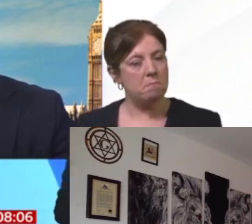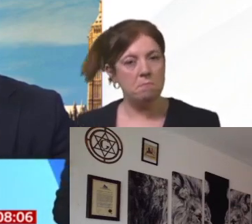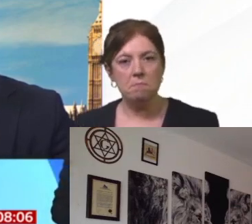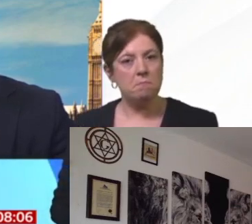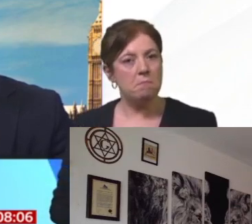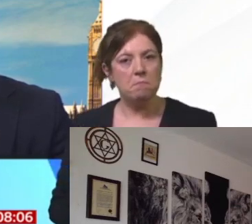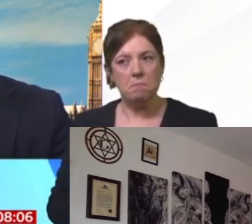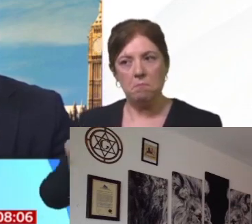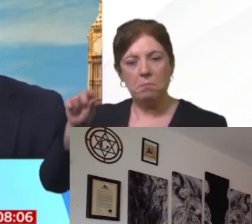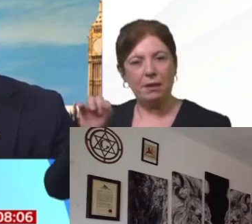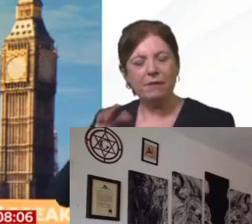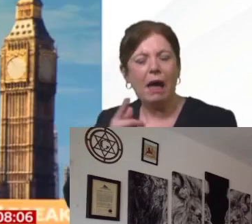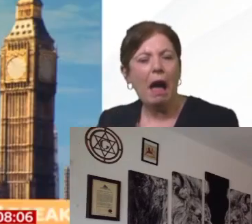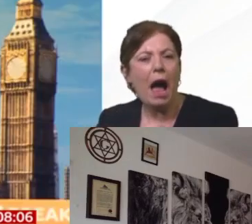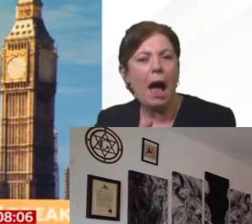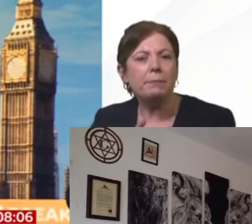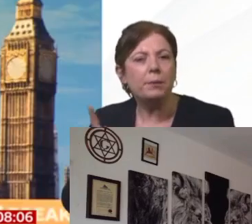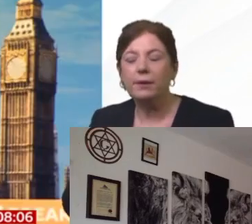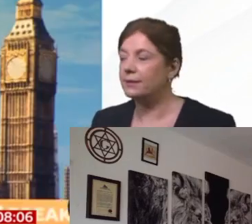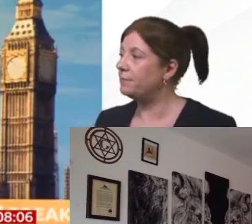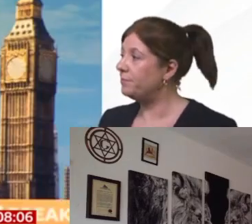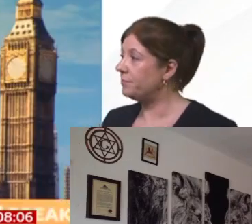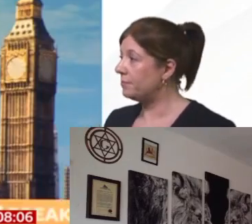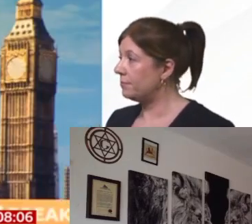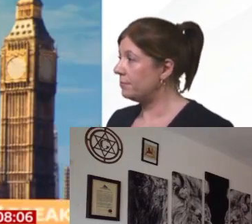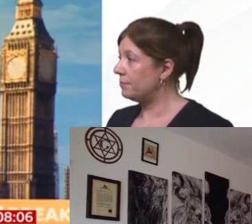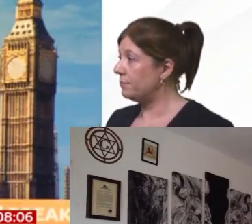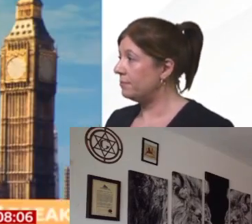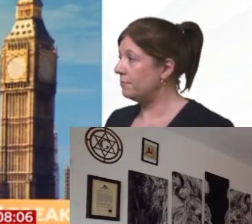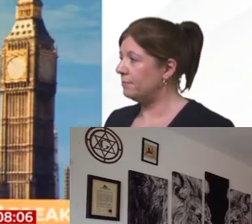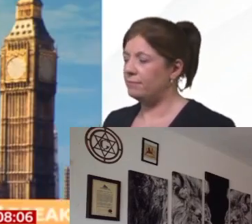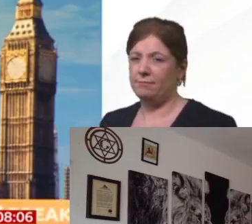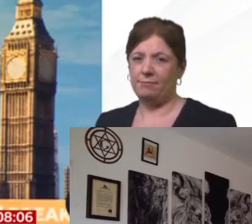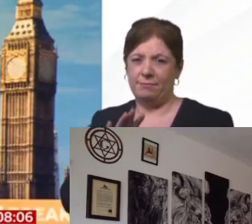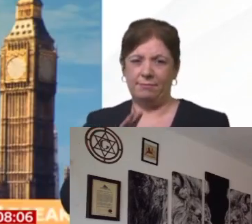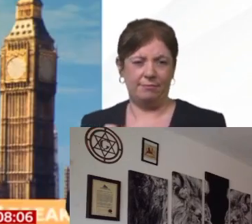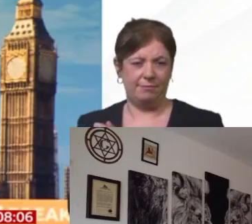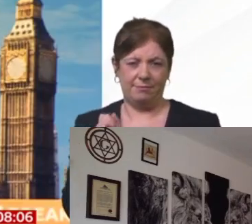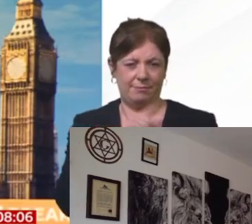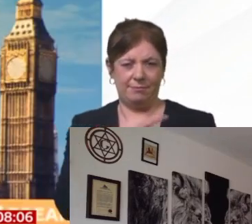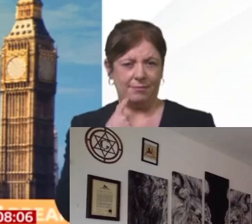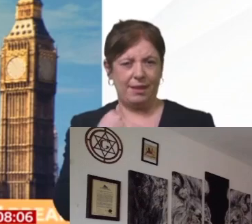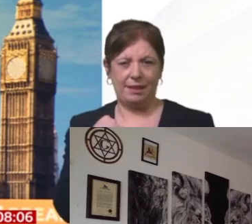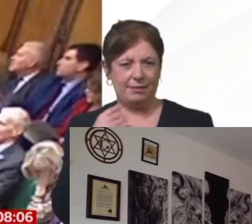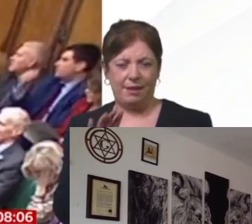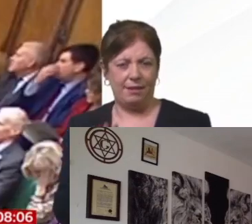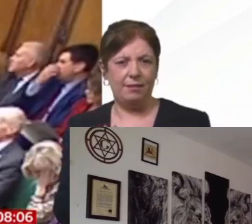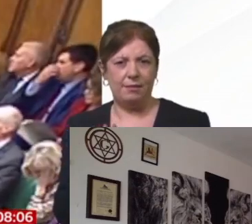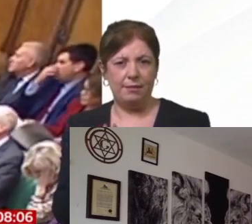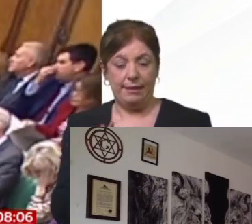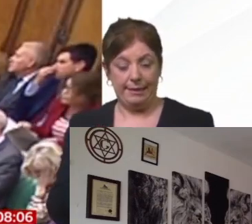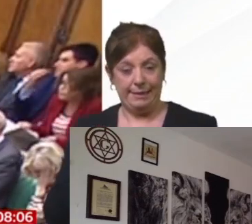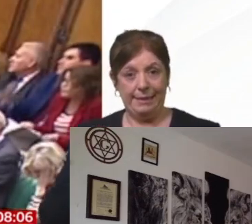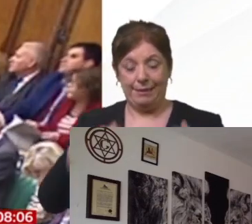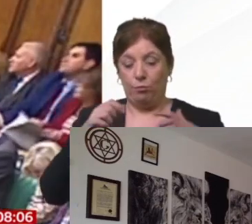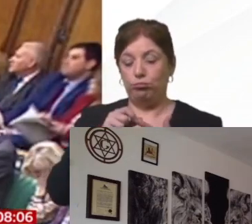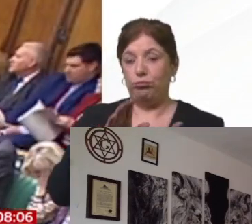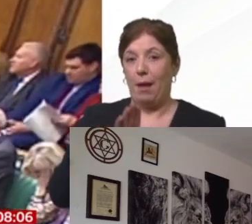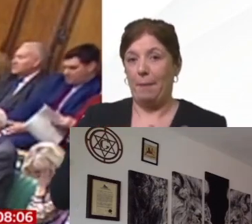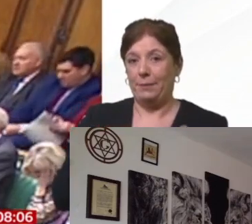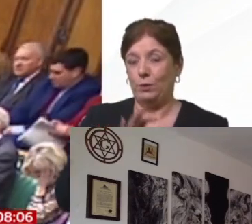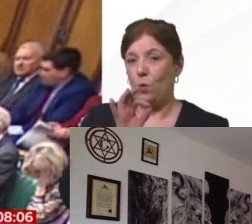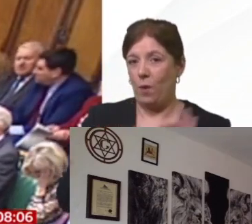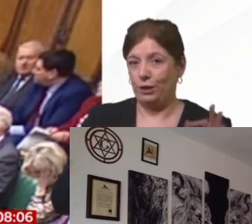to speak. Just talk us through that and what she said. I mean, that was really extraordinary and just odd. Prime Minister's questions